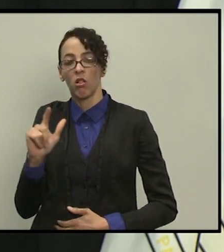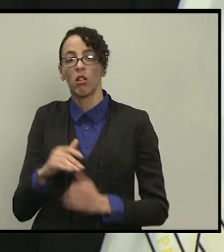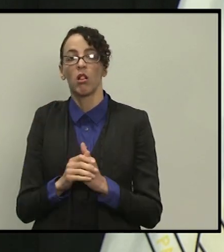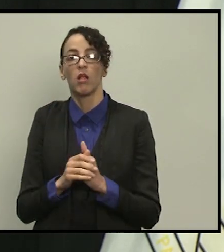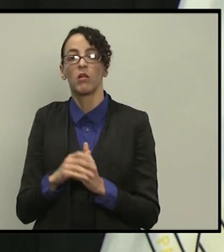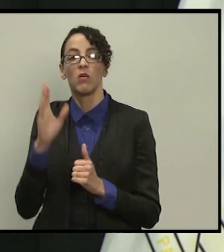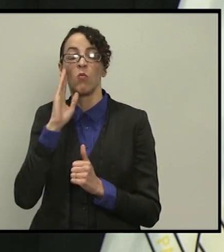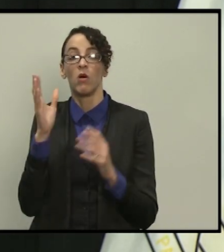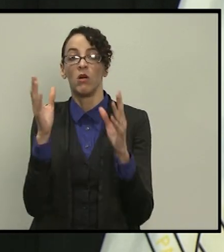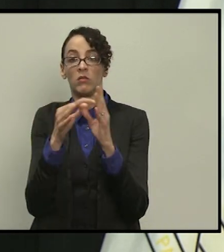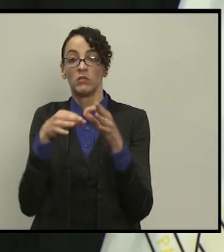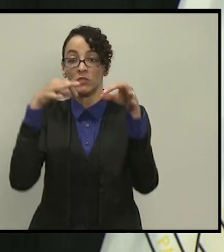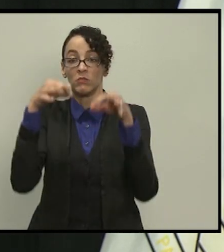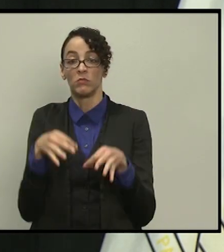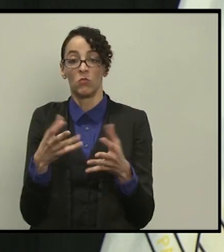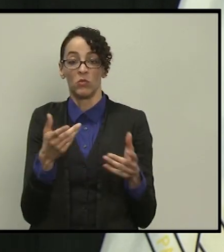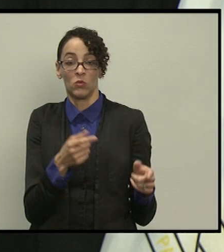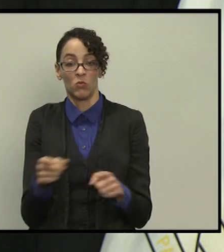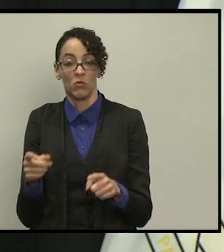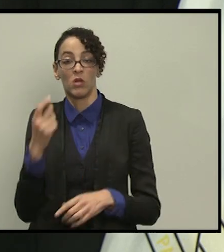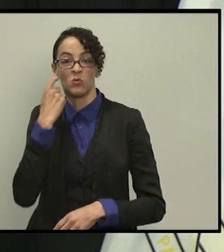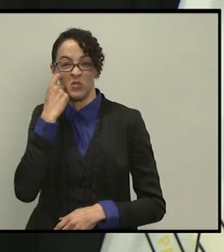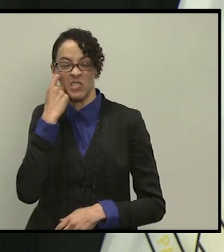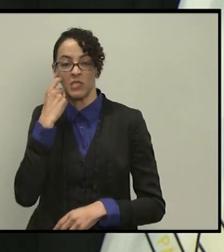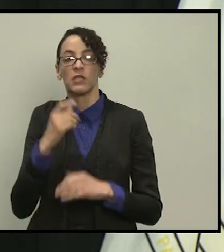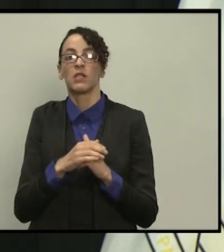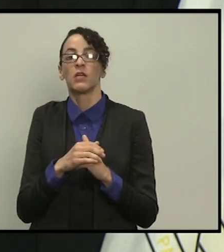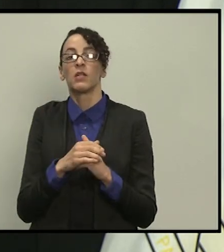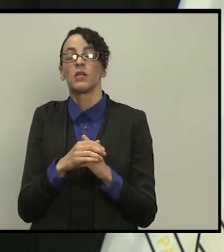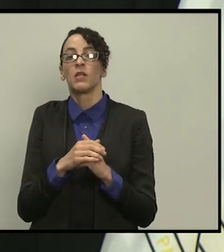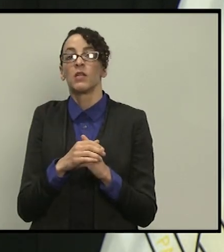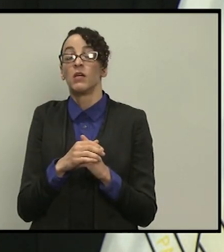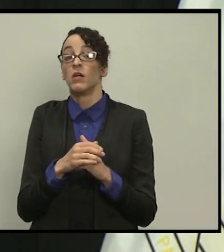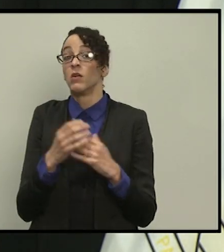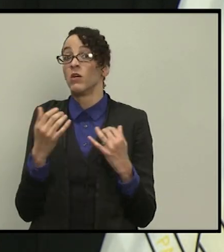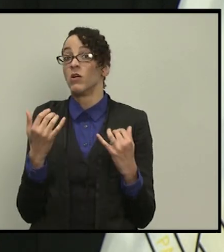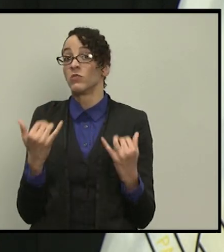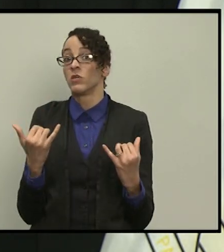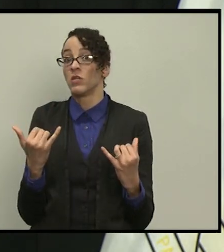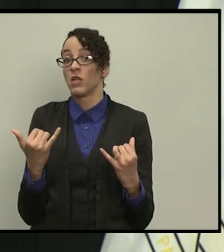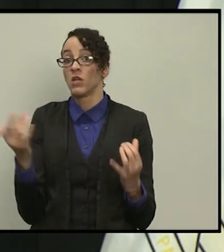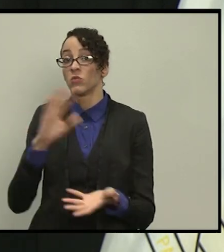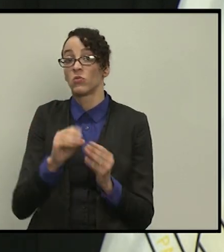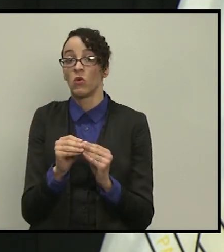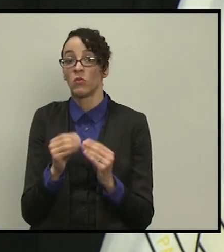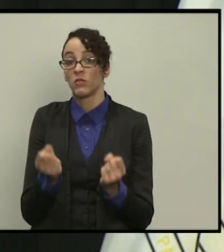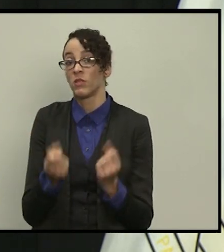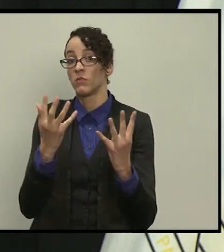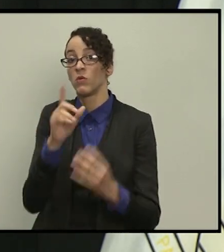virtual press conference. As of today, we have